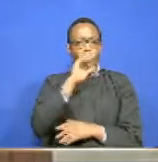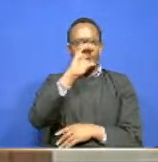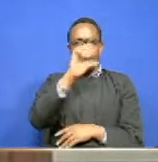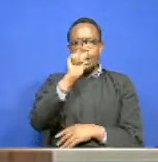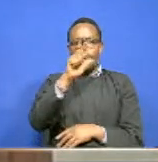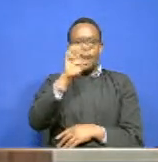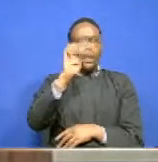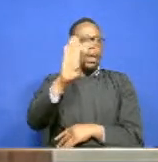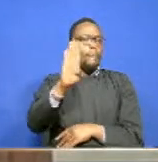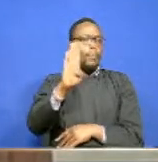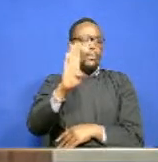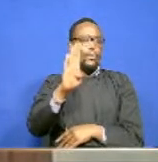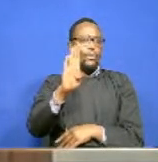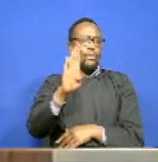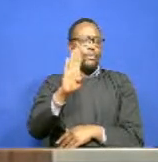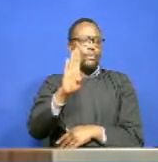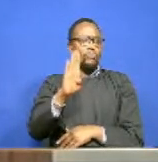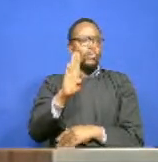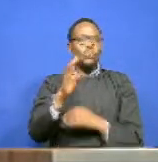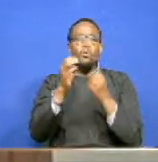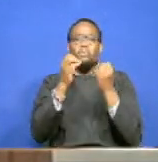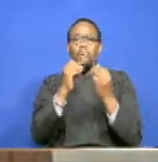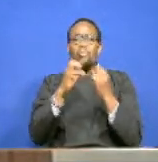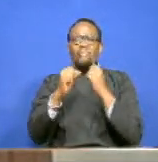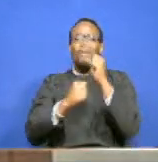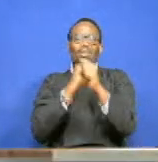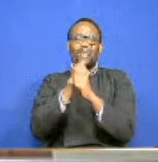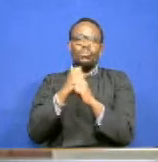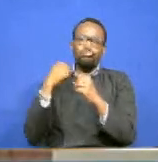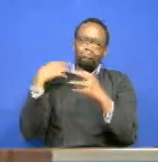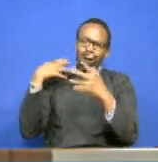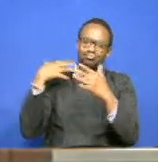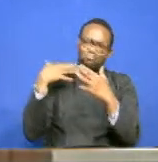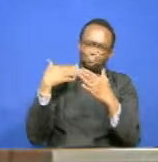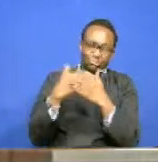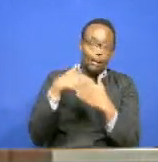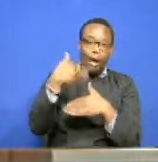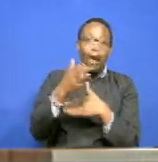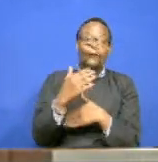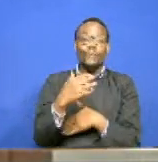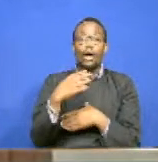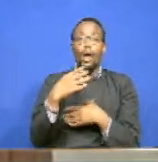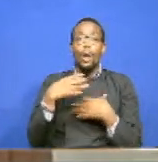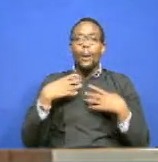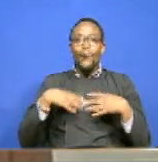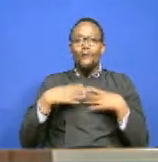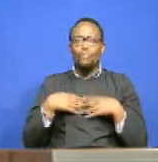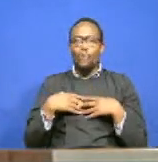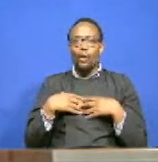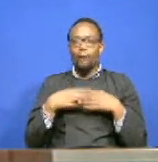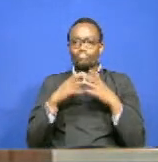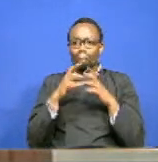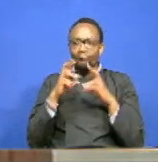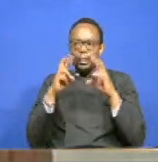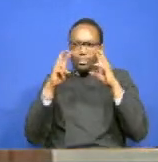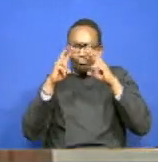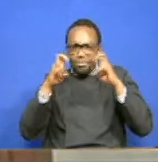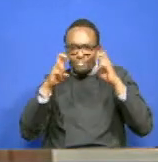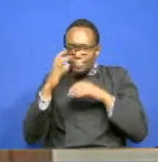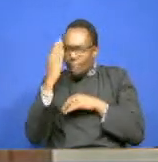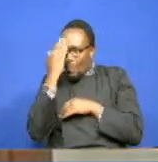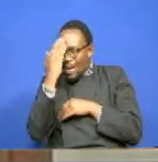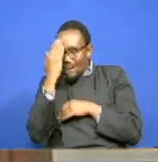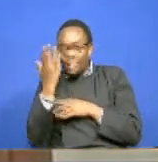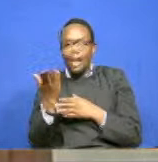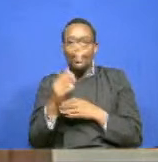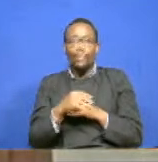Joshua. This was many years after Caleb and the spies were sent into Palestine to spy. When